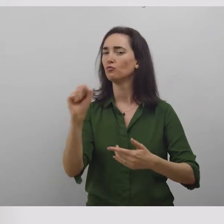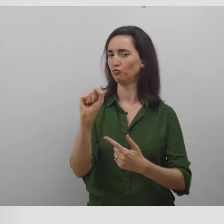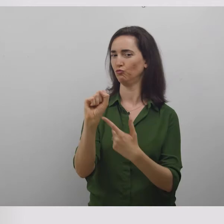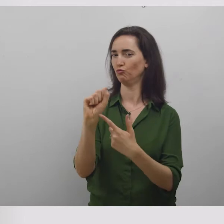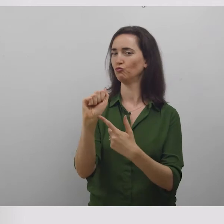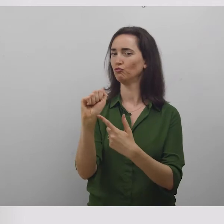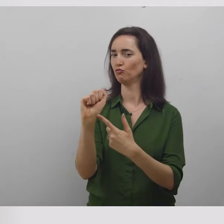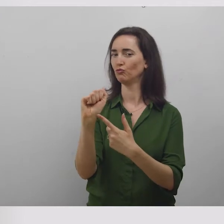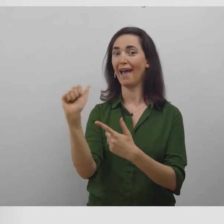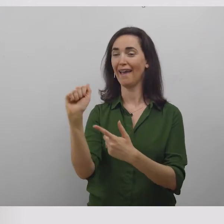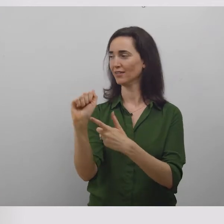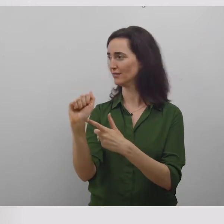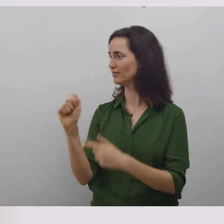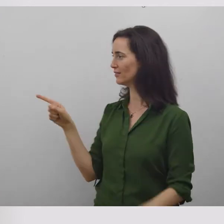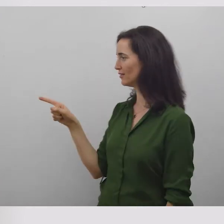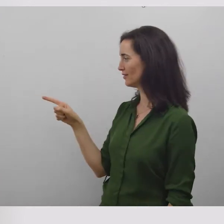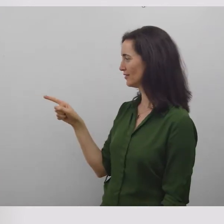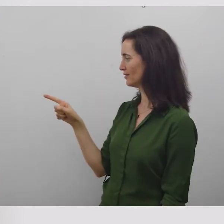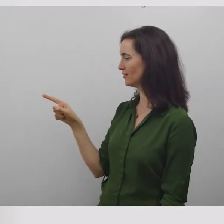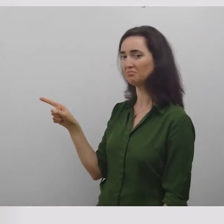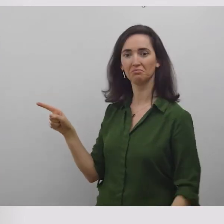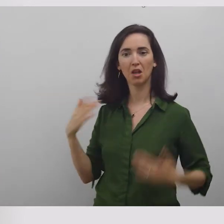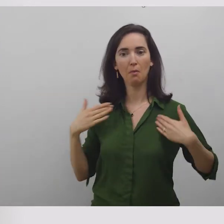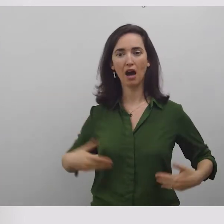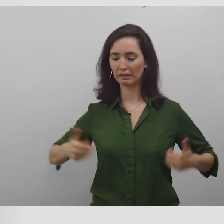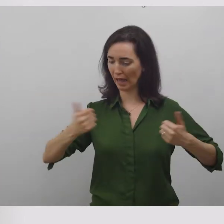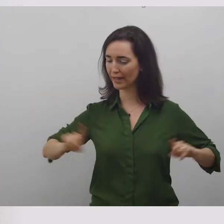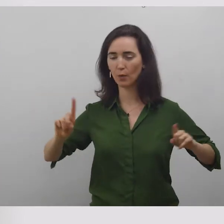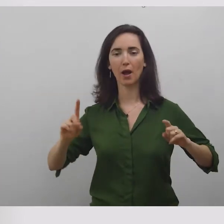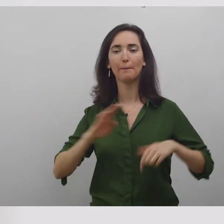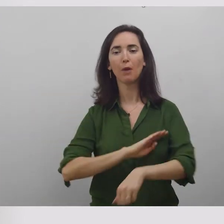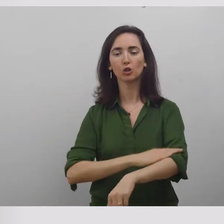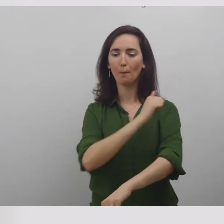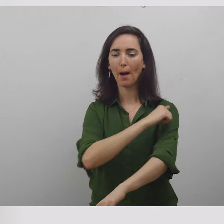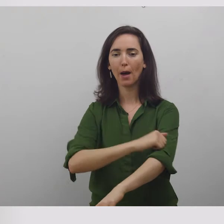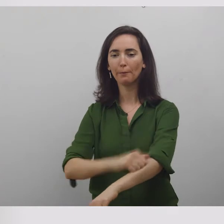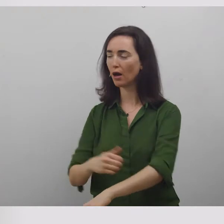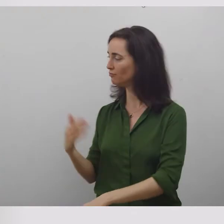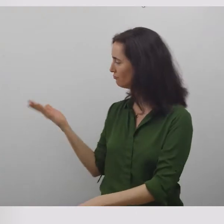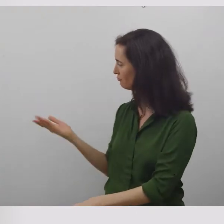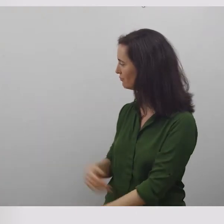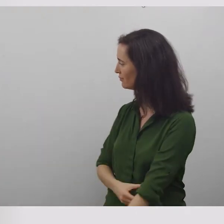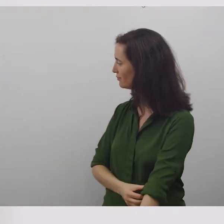but relaxed fists like this. And we're just going to tap on ourselves in different parts of our body like this.